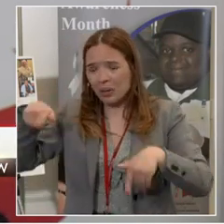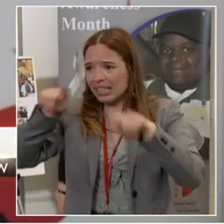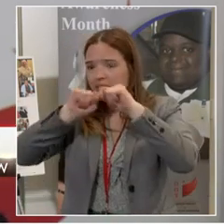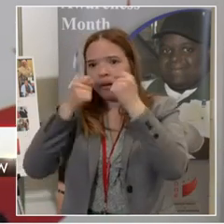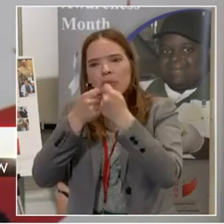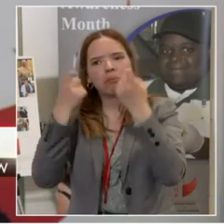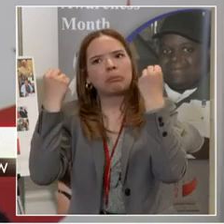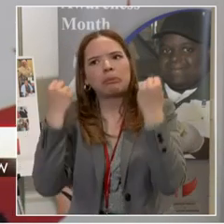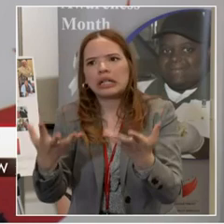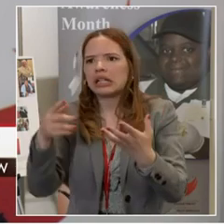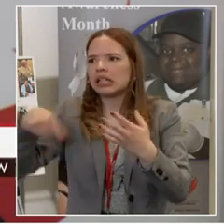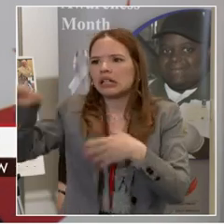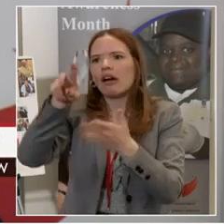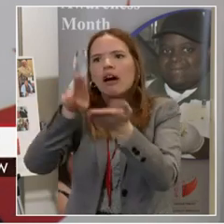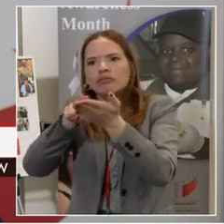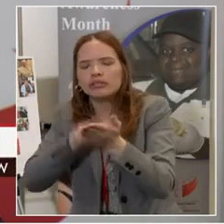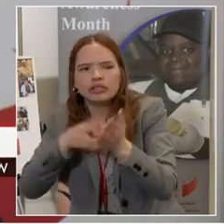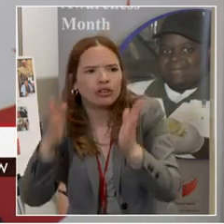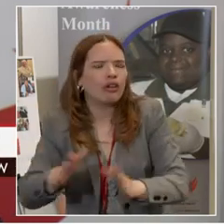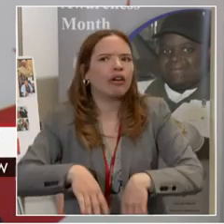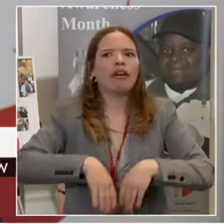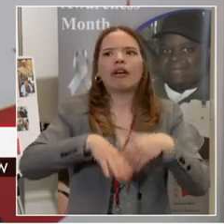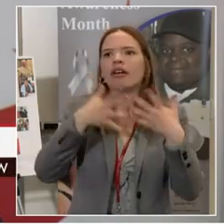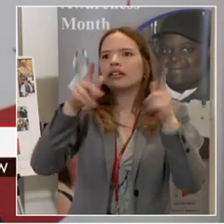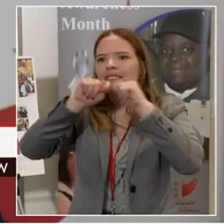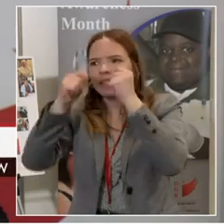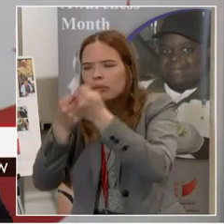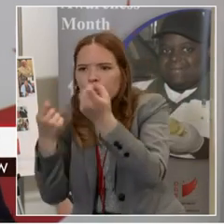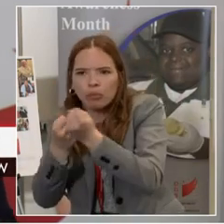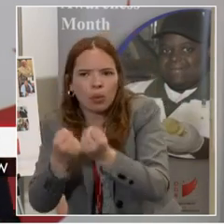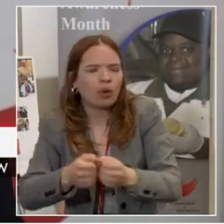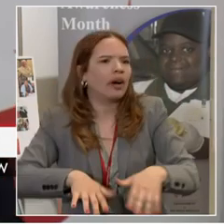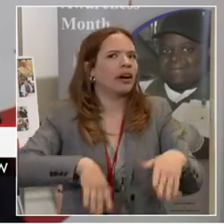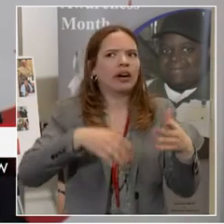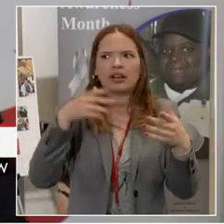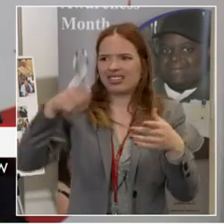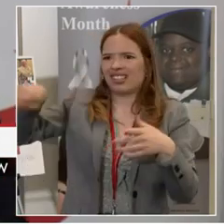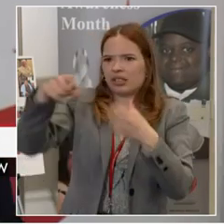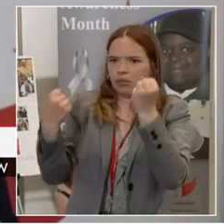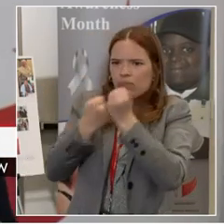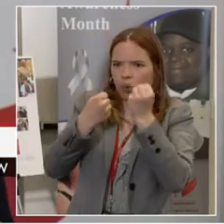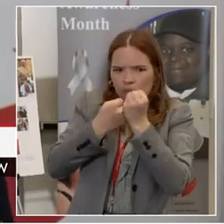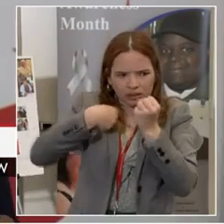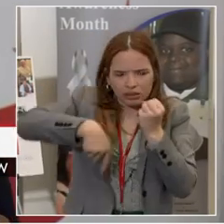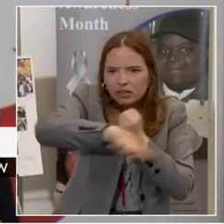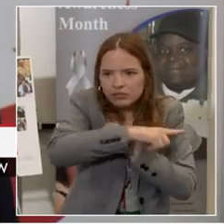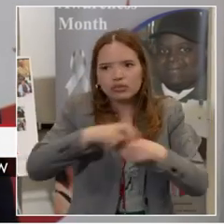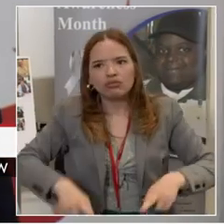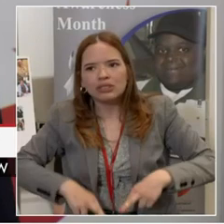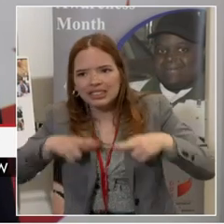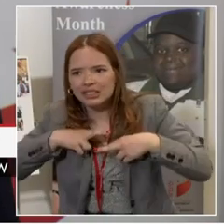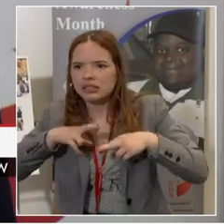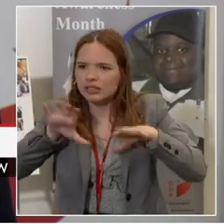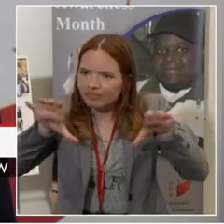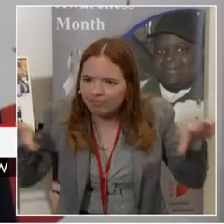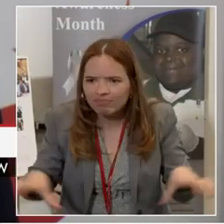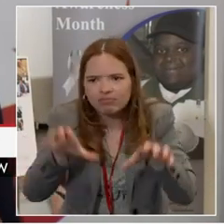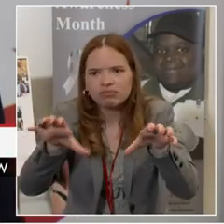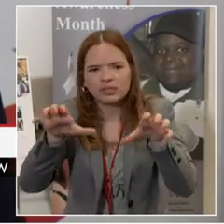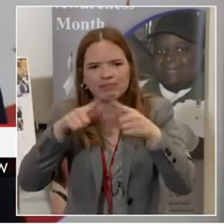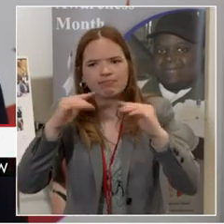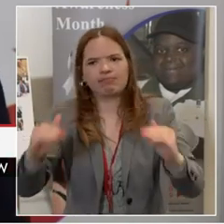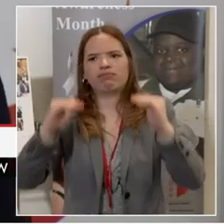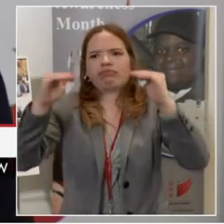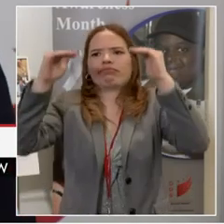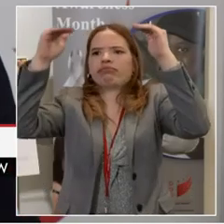vendor and contract team that supports us and our residents went above and beyond to serve